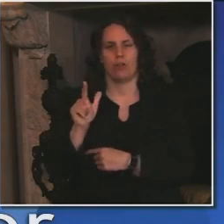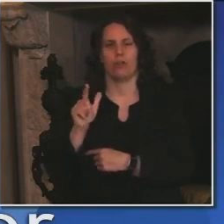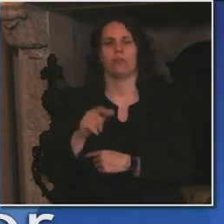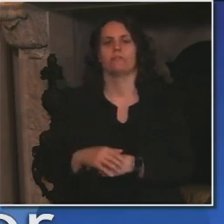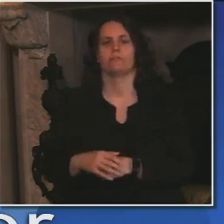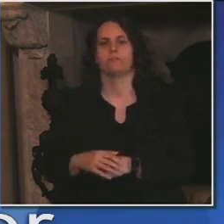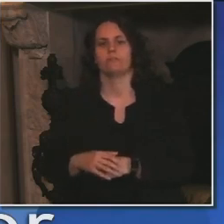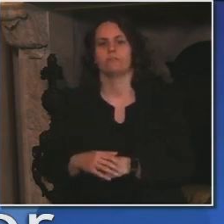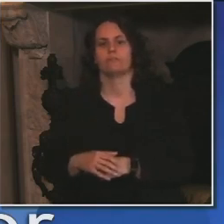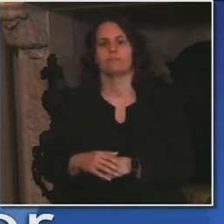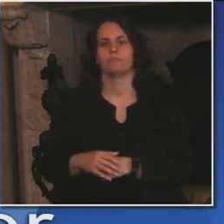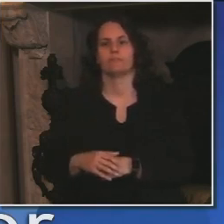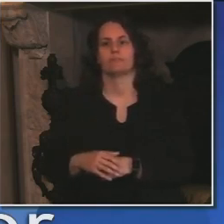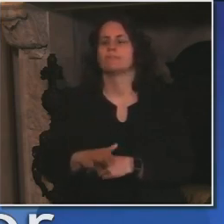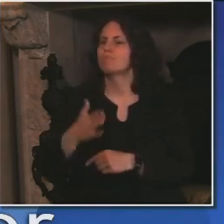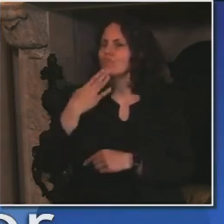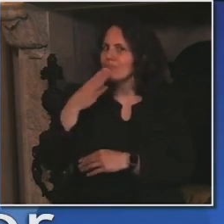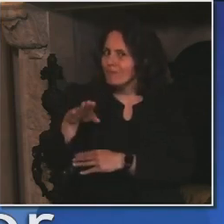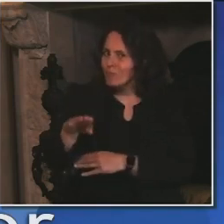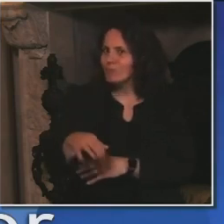Good afternoon. Thanks for taking my call.